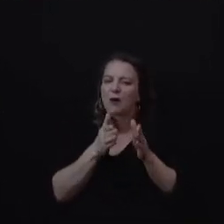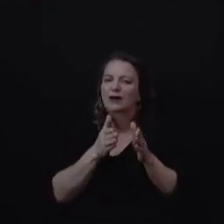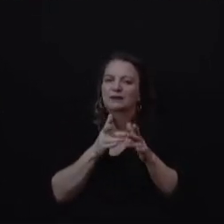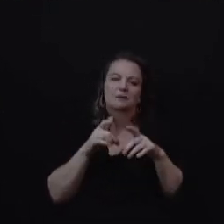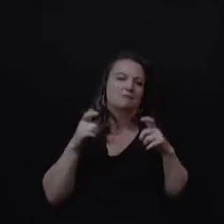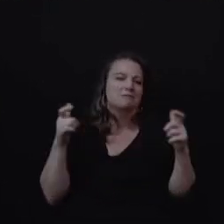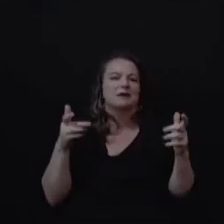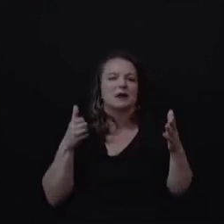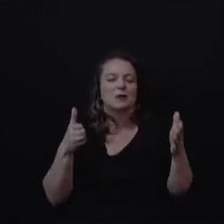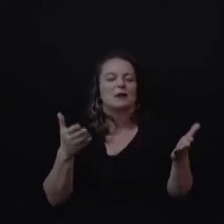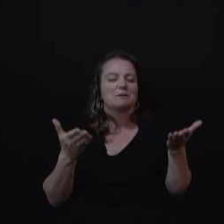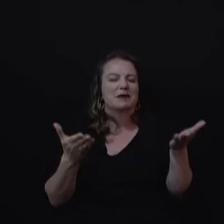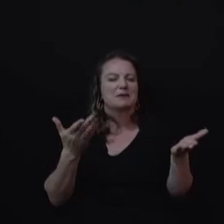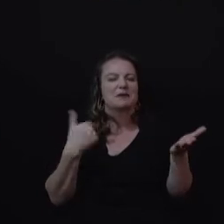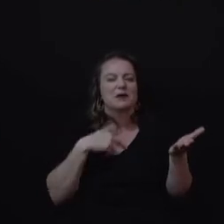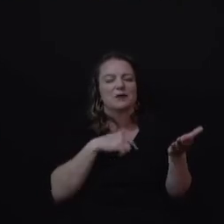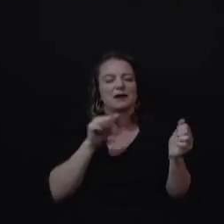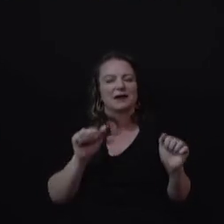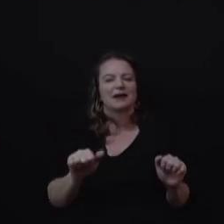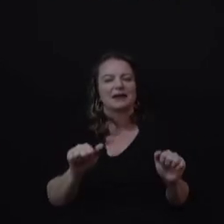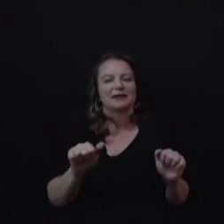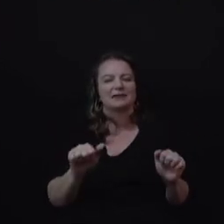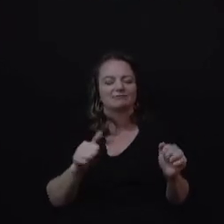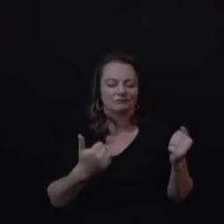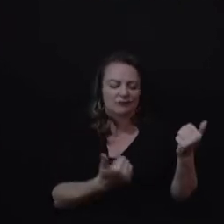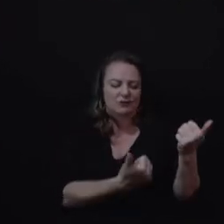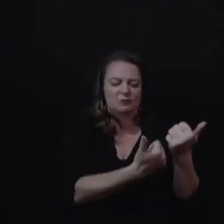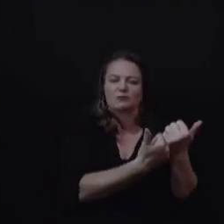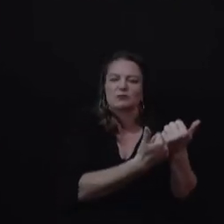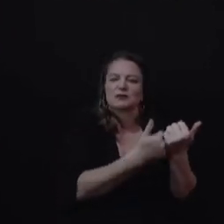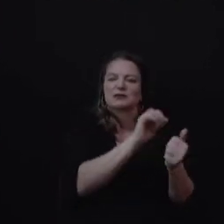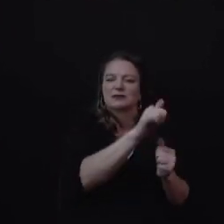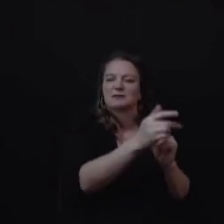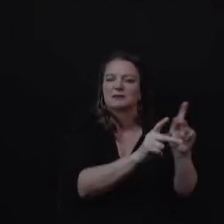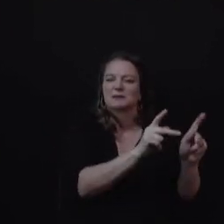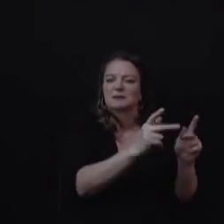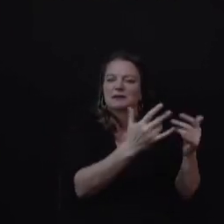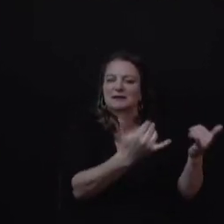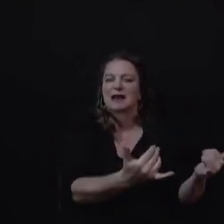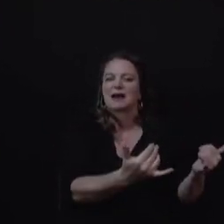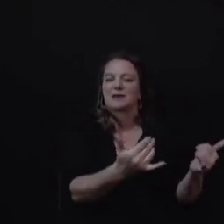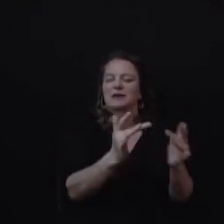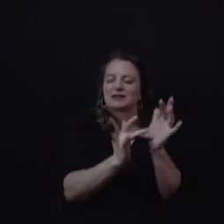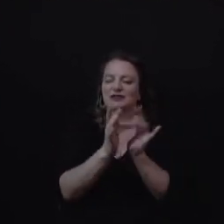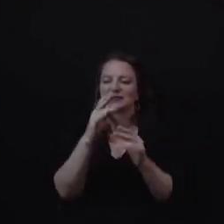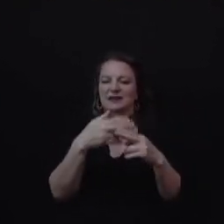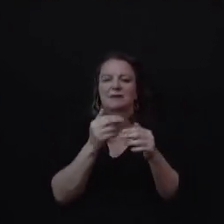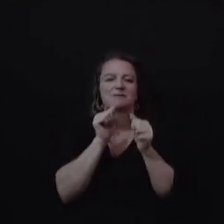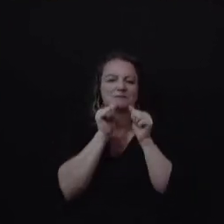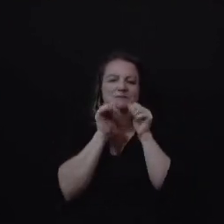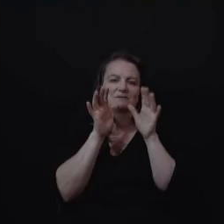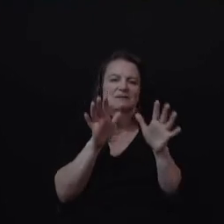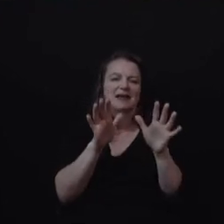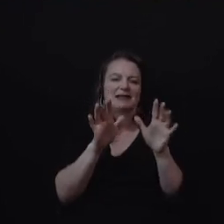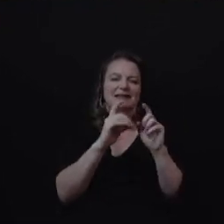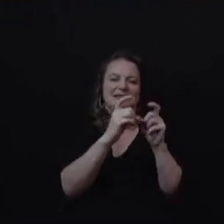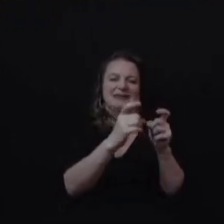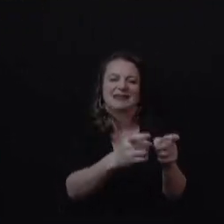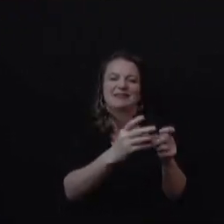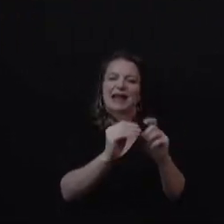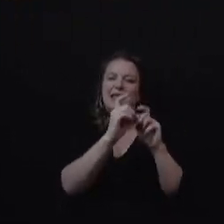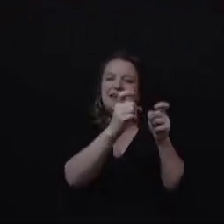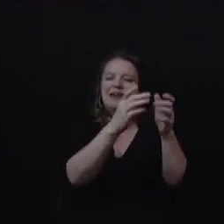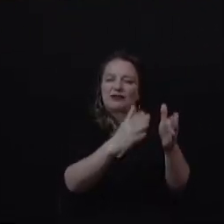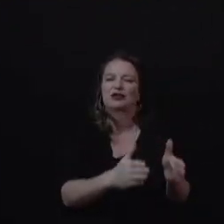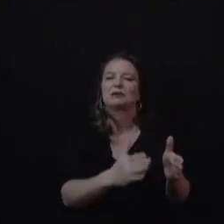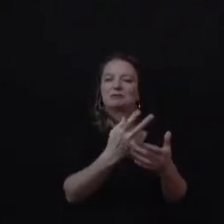way, may we be there for someone else now. In Jesus' name, bless the gifts and the giver. And amen. Amen.